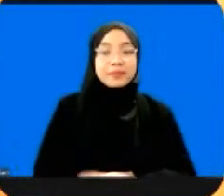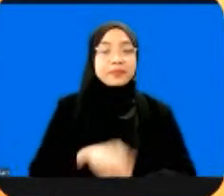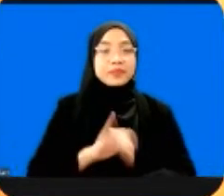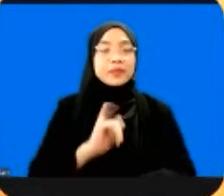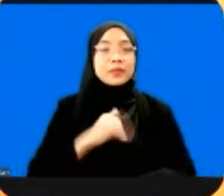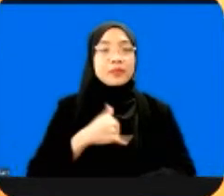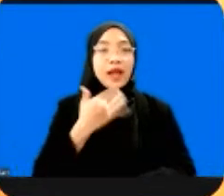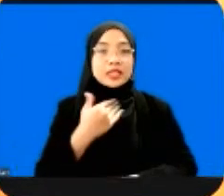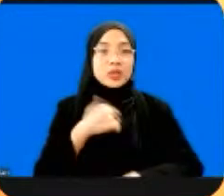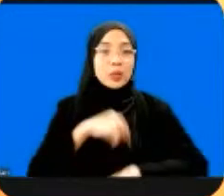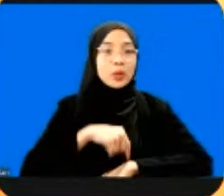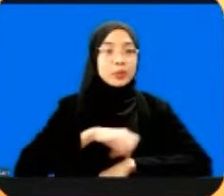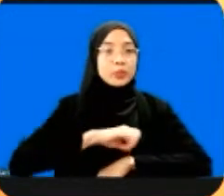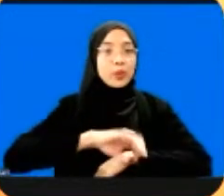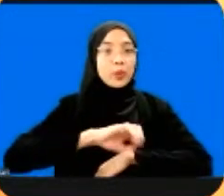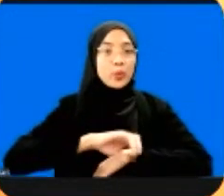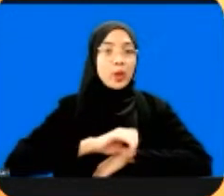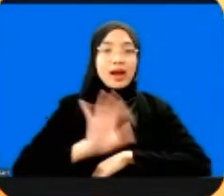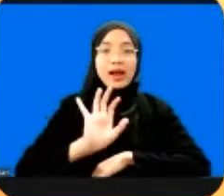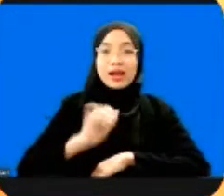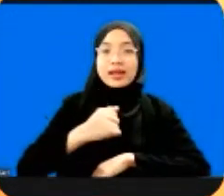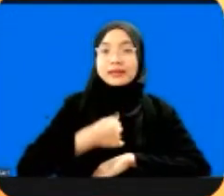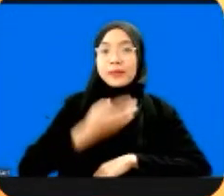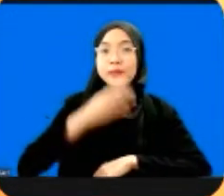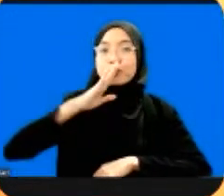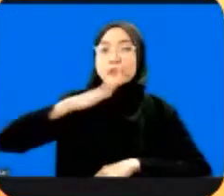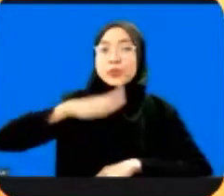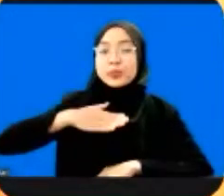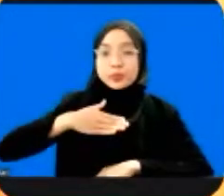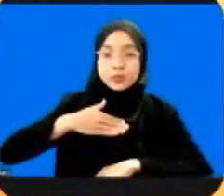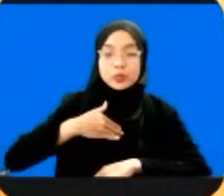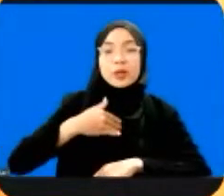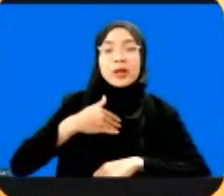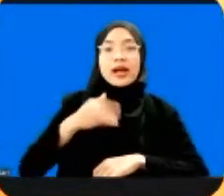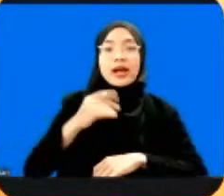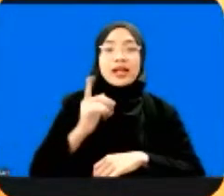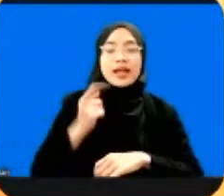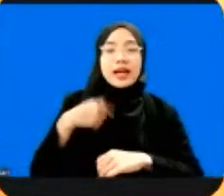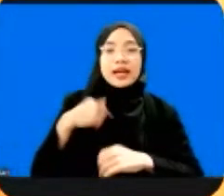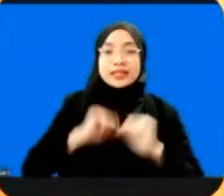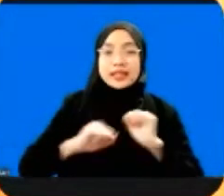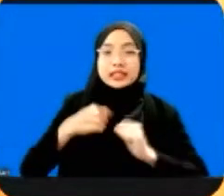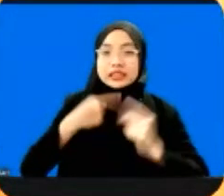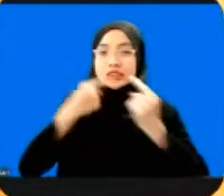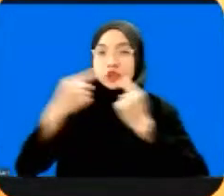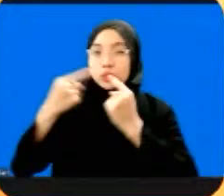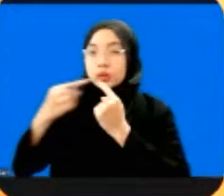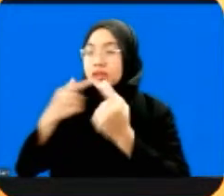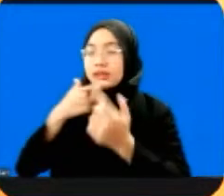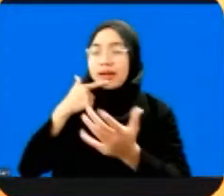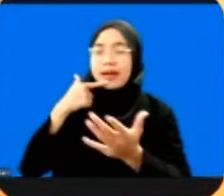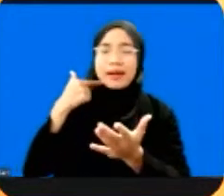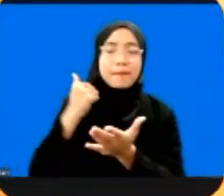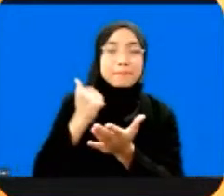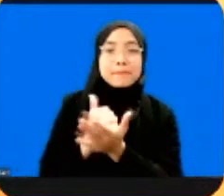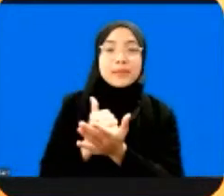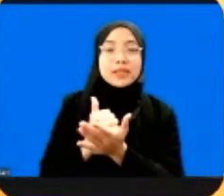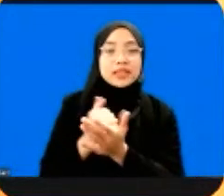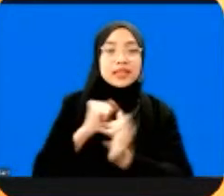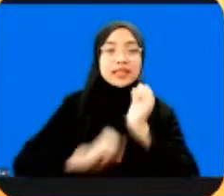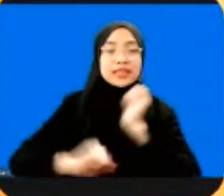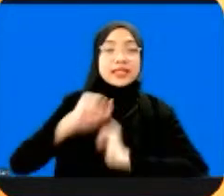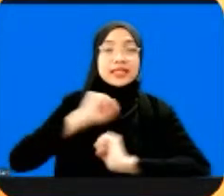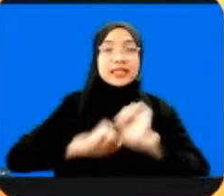a very, one of the most important discussions of our time in terms of disinformation and